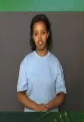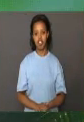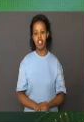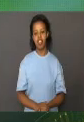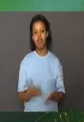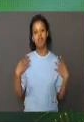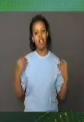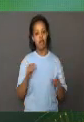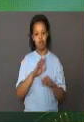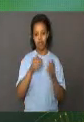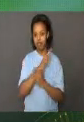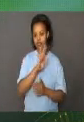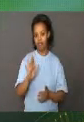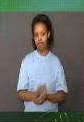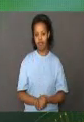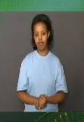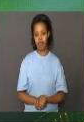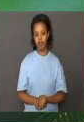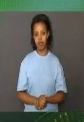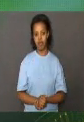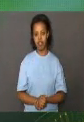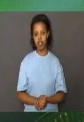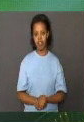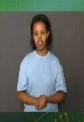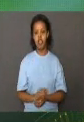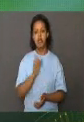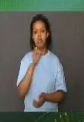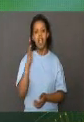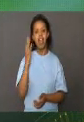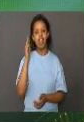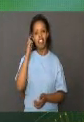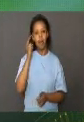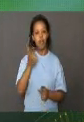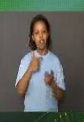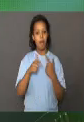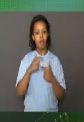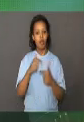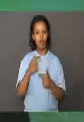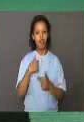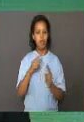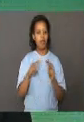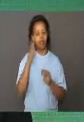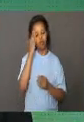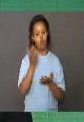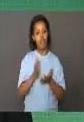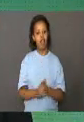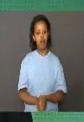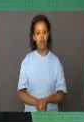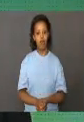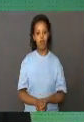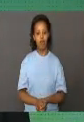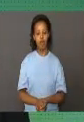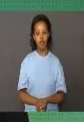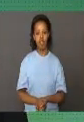Hello, everyone. I wonder what ideas your discussions prompted. A cure